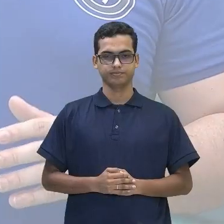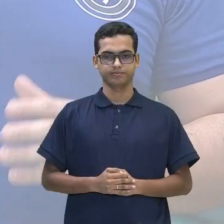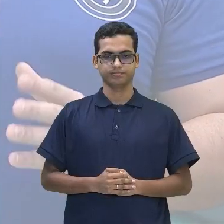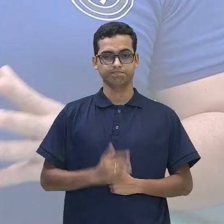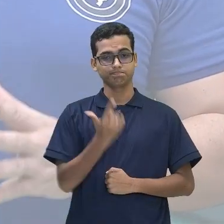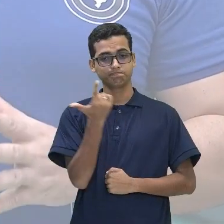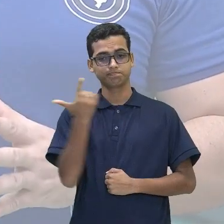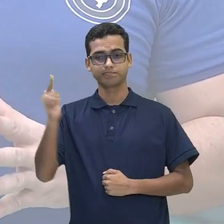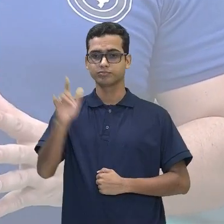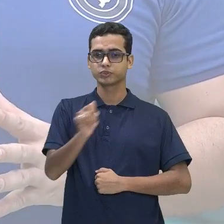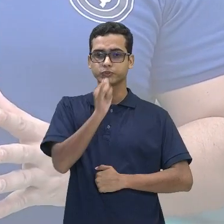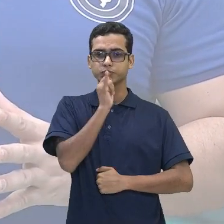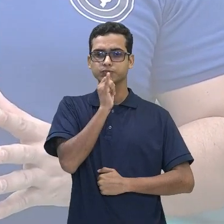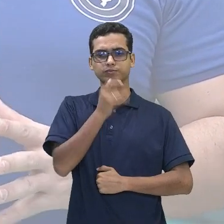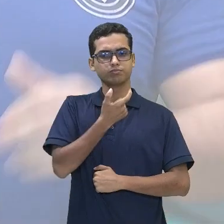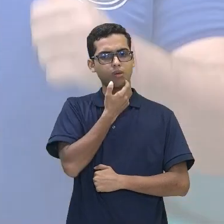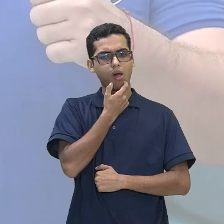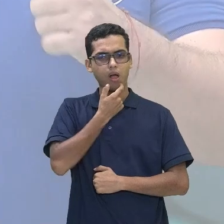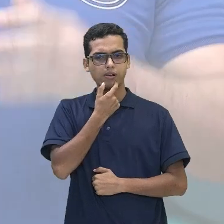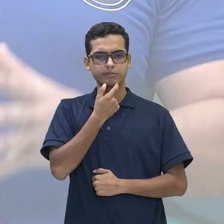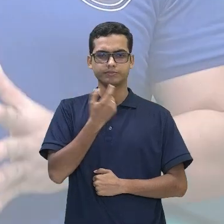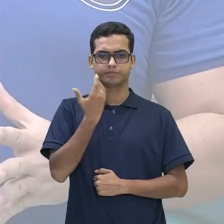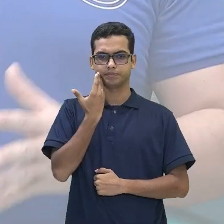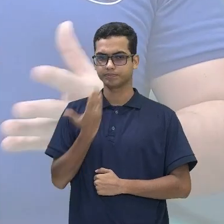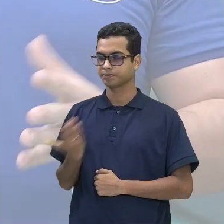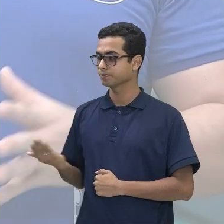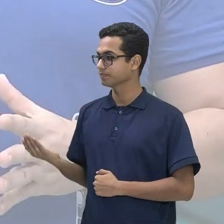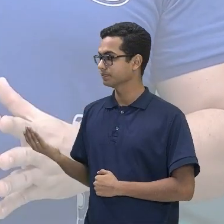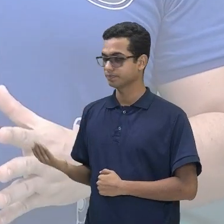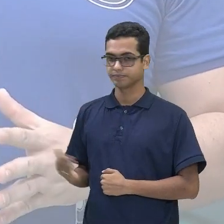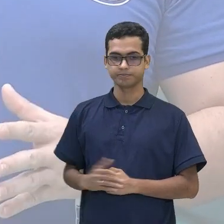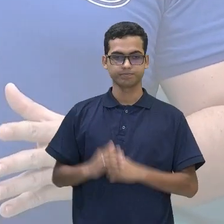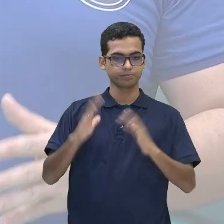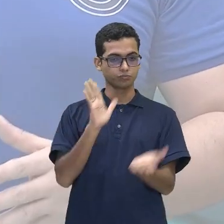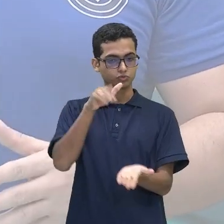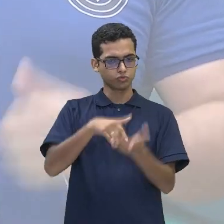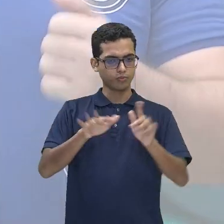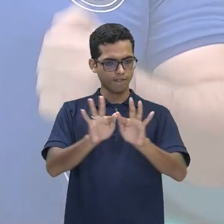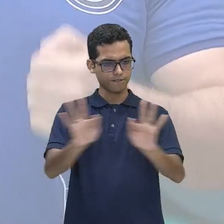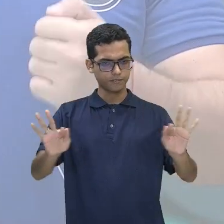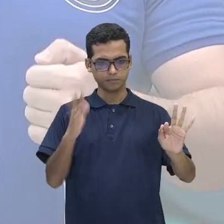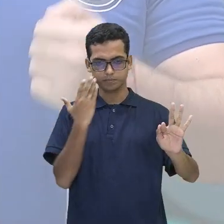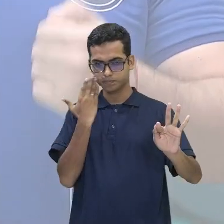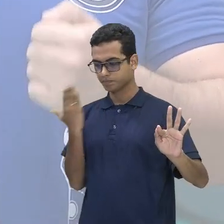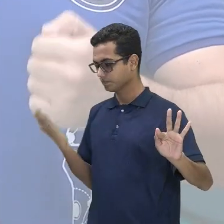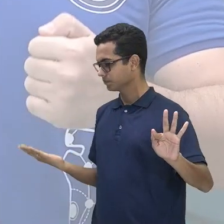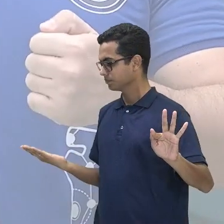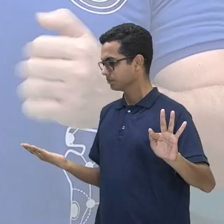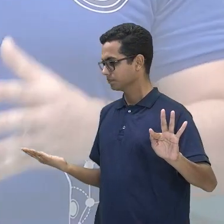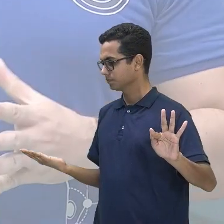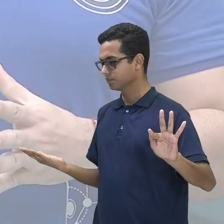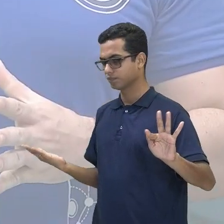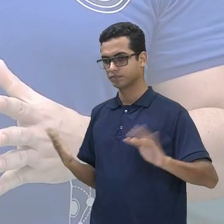eating chocolate? Very good. E a última. Are you driving